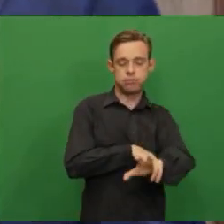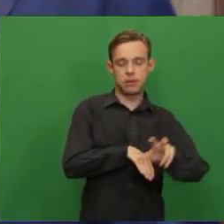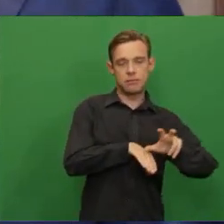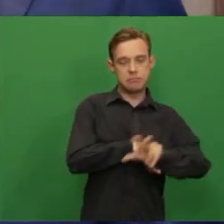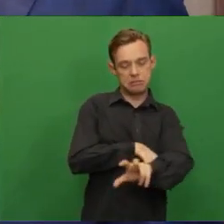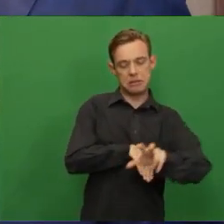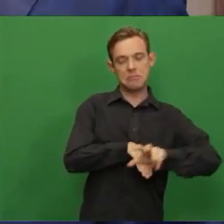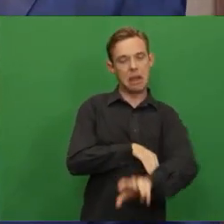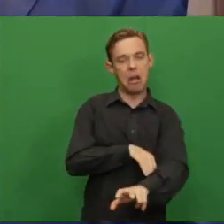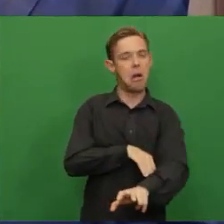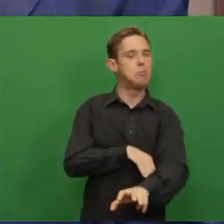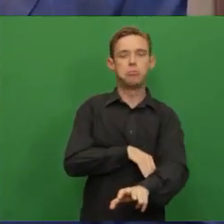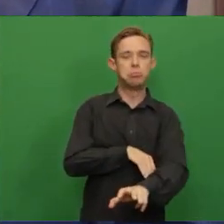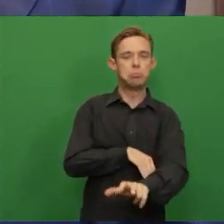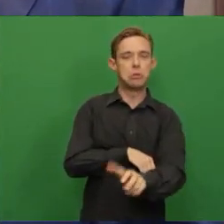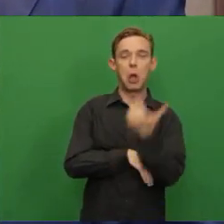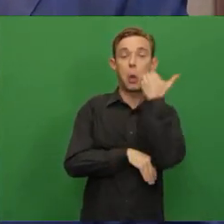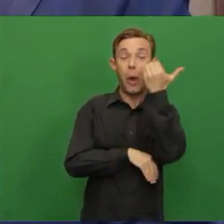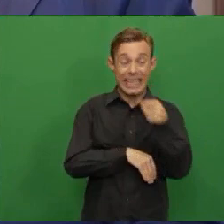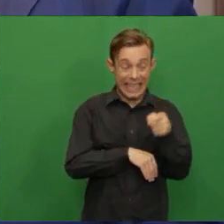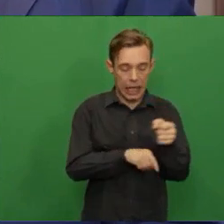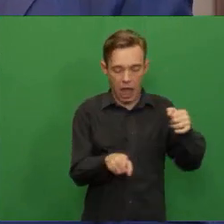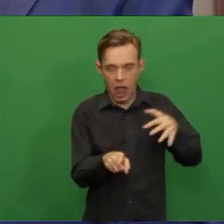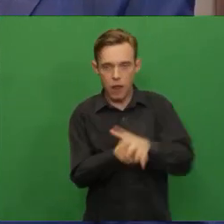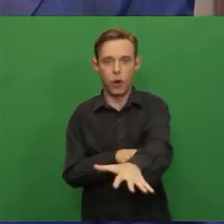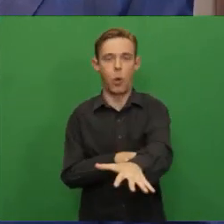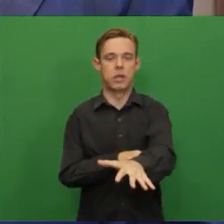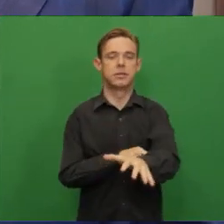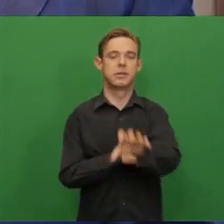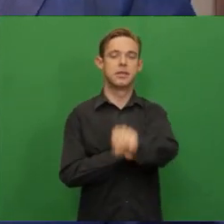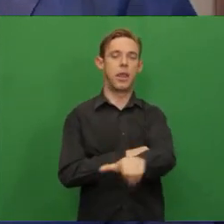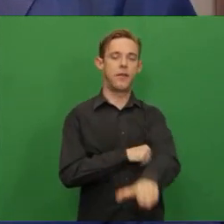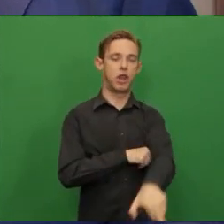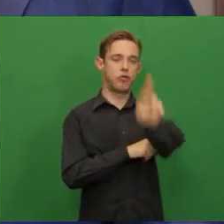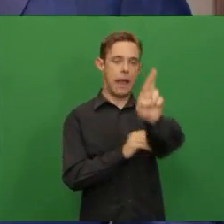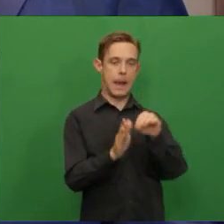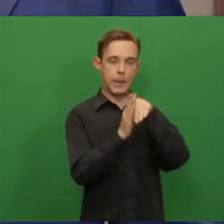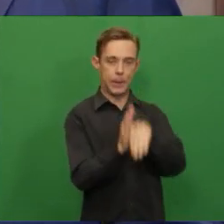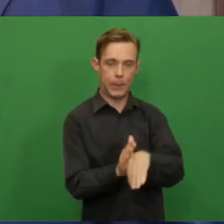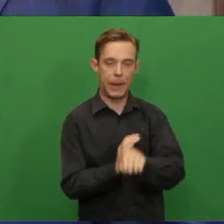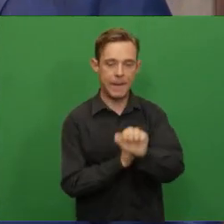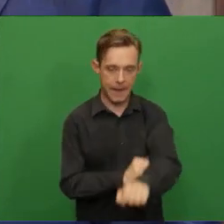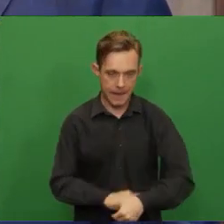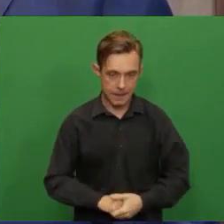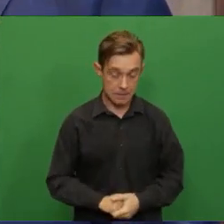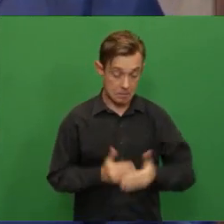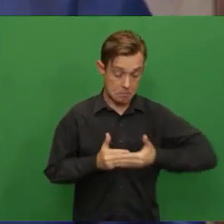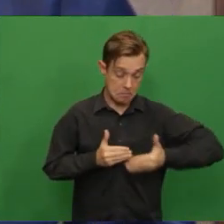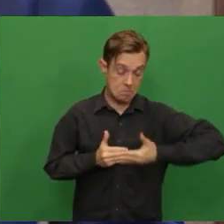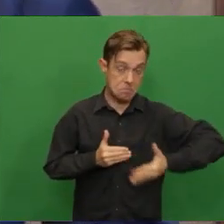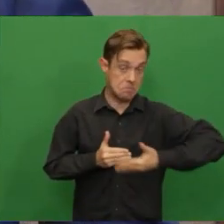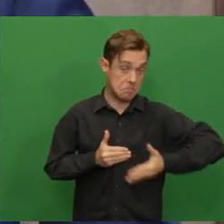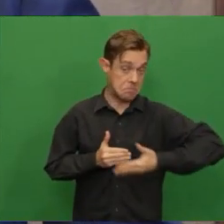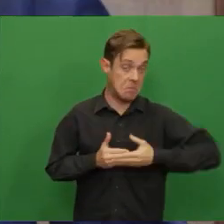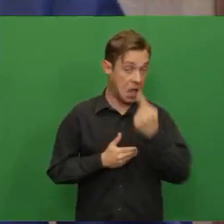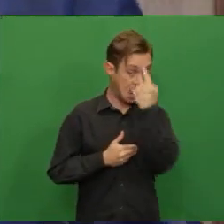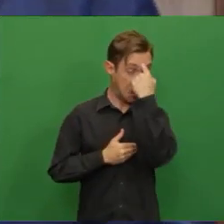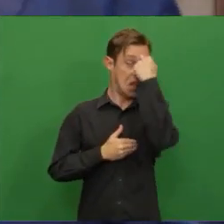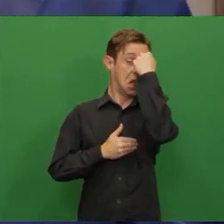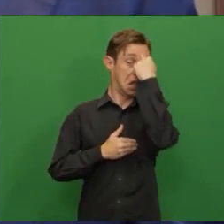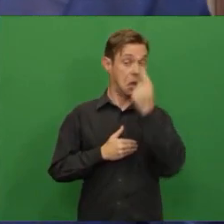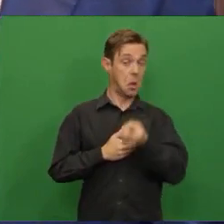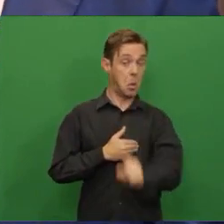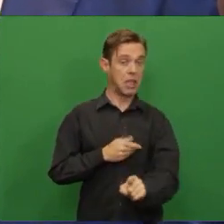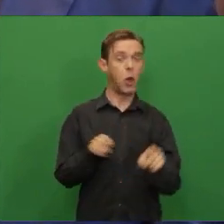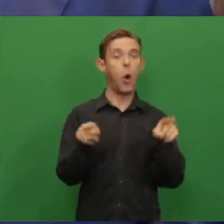external risks to the rand. Over the medium term, it is likely that the rand, along with other